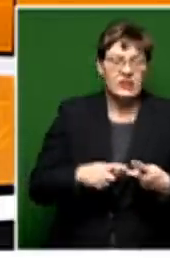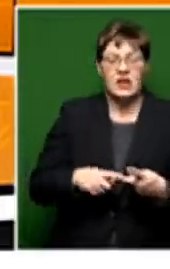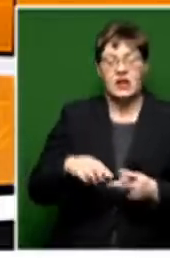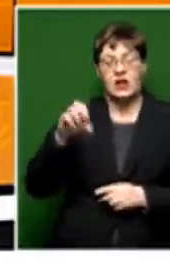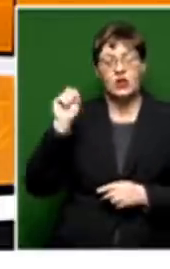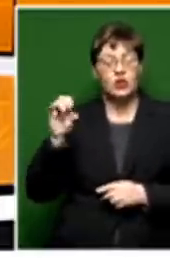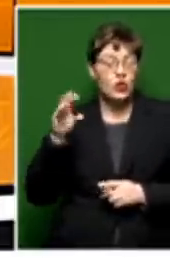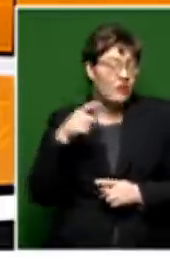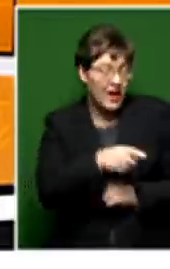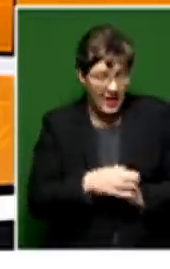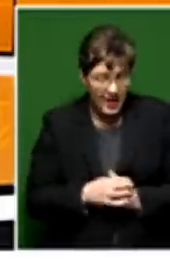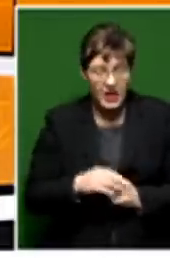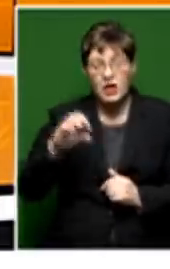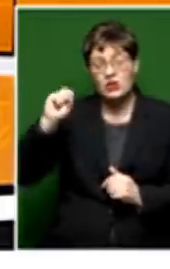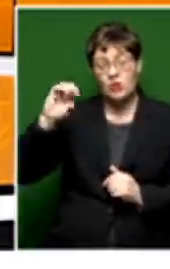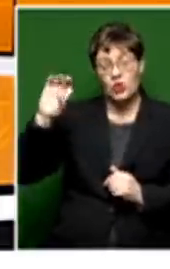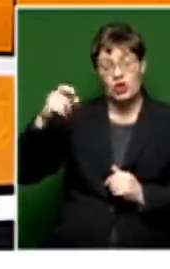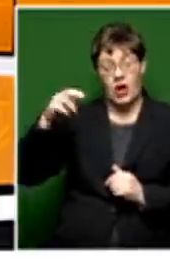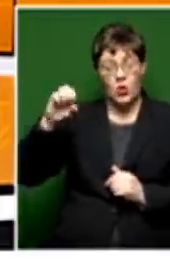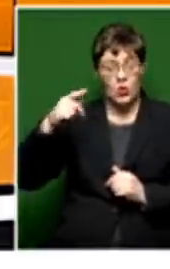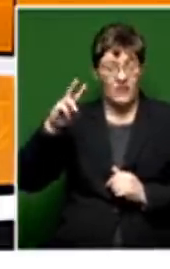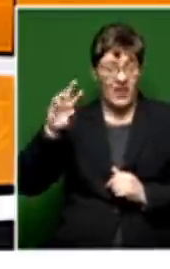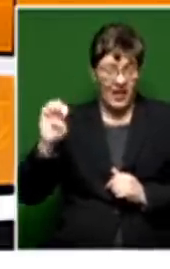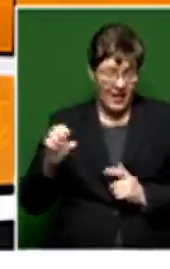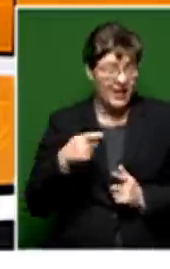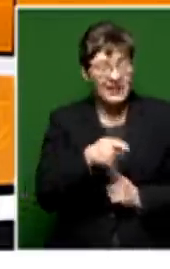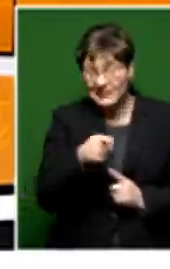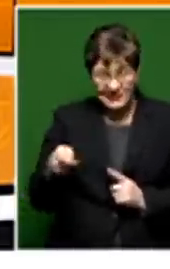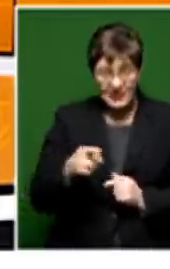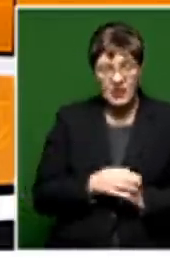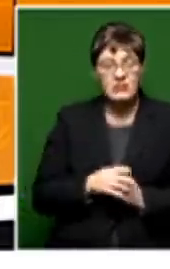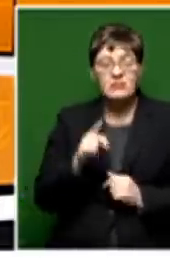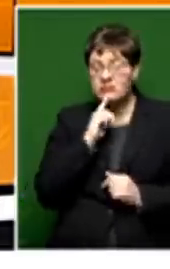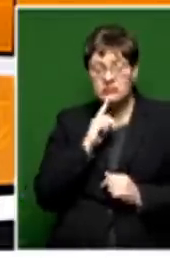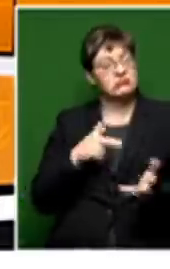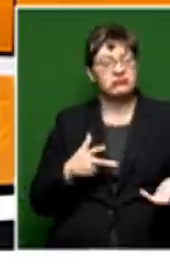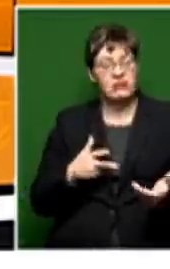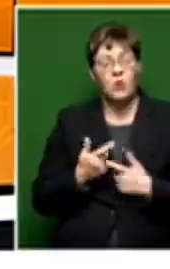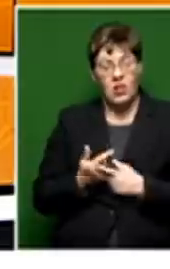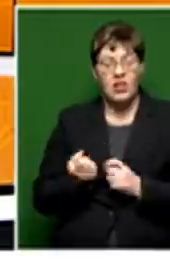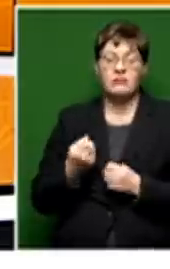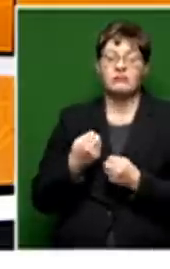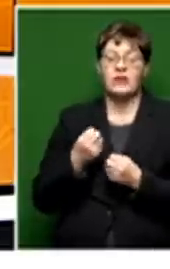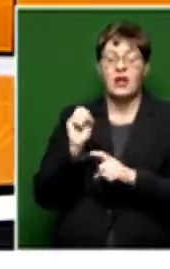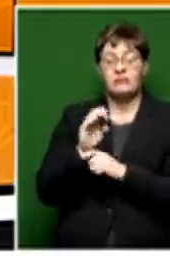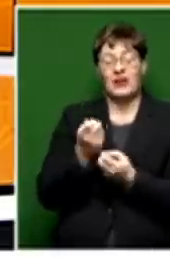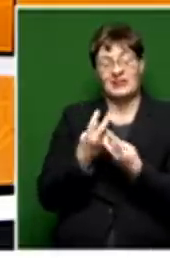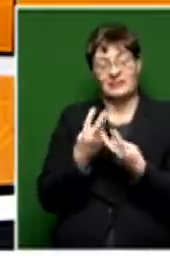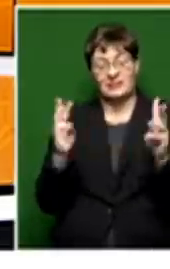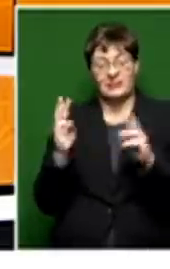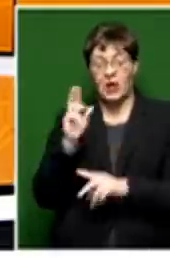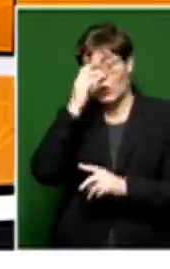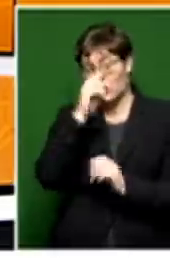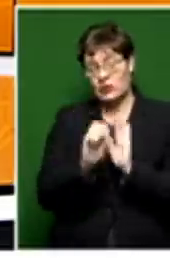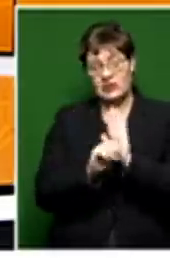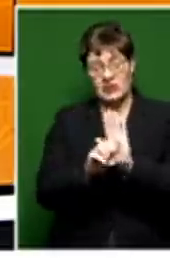in the city of Tshwane, and police have refused to comment on the situation. They say that they will hold a press briefing a bit later. In fact, that's what's